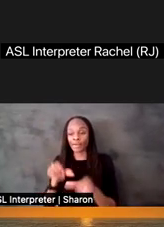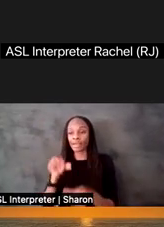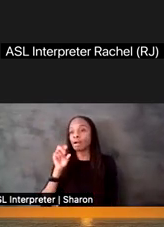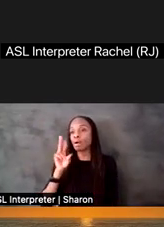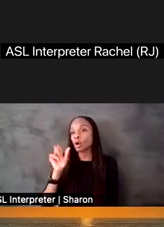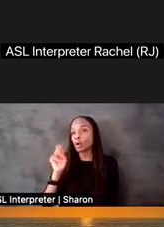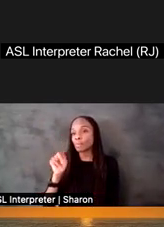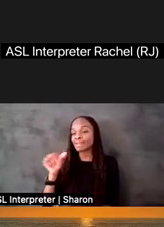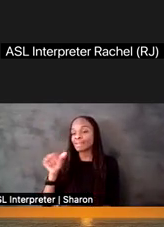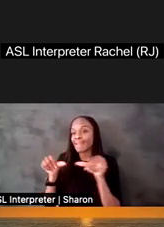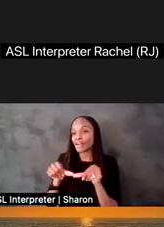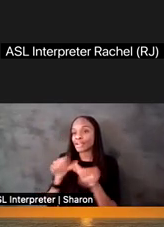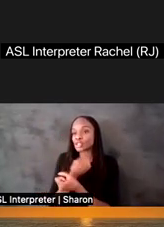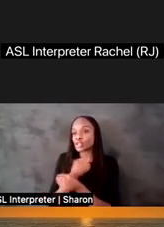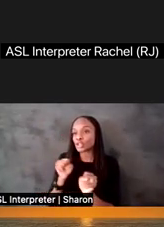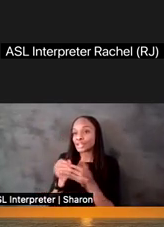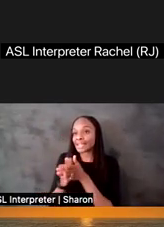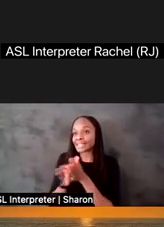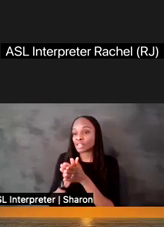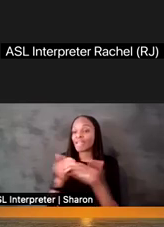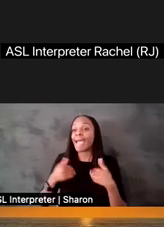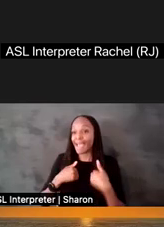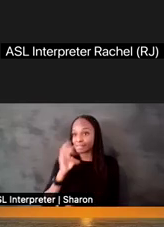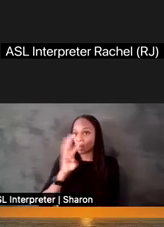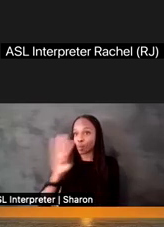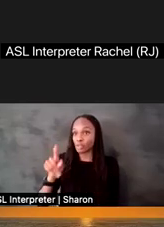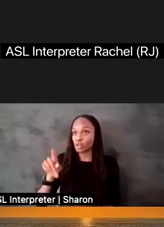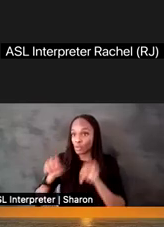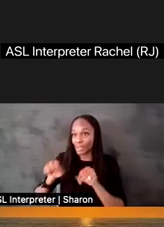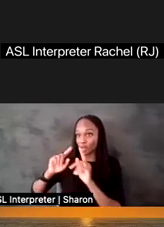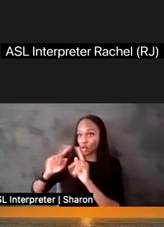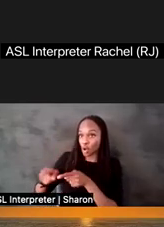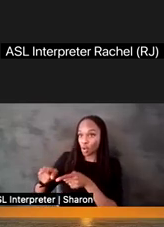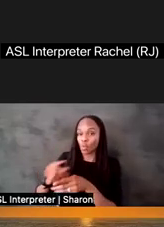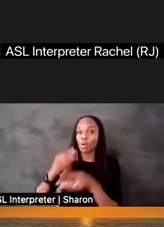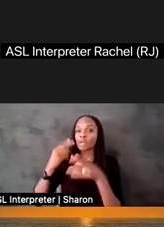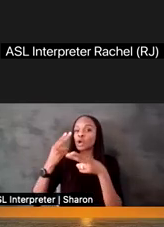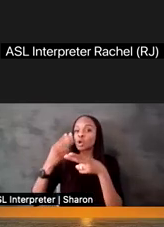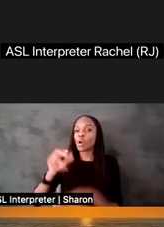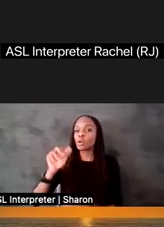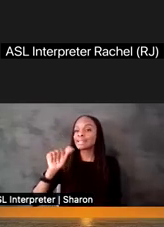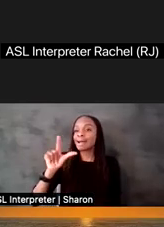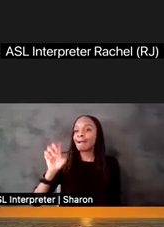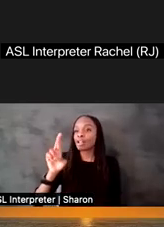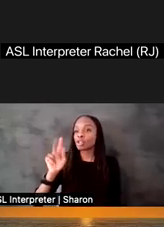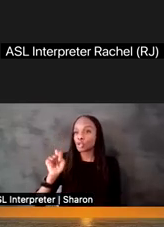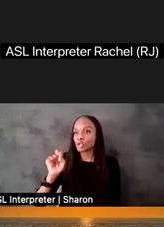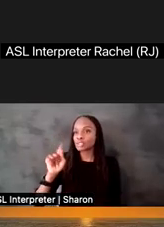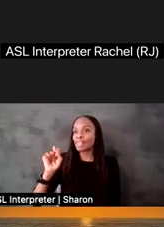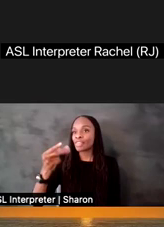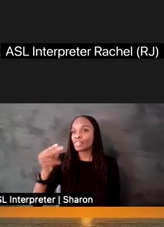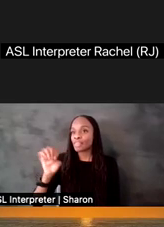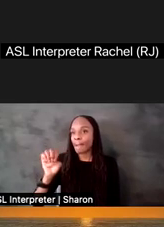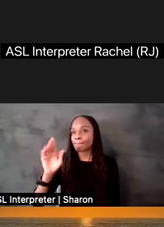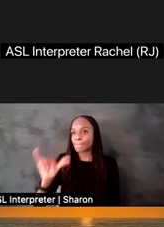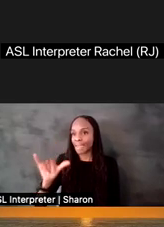Initiative has a website that you can go to called alertthebay.org, and you